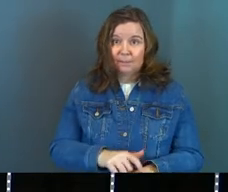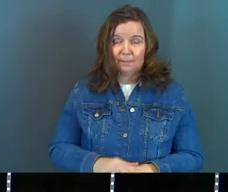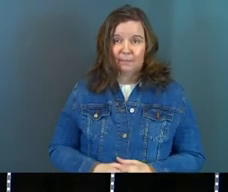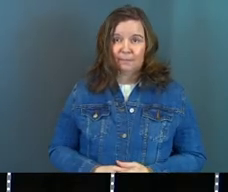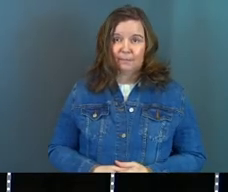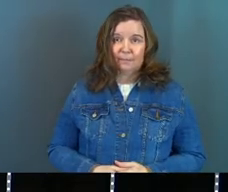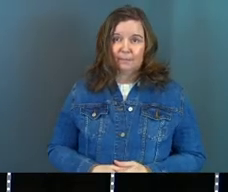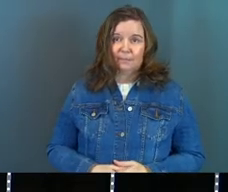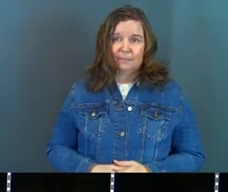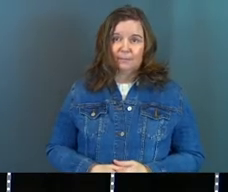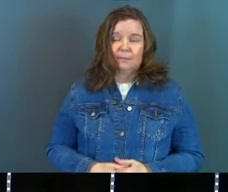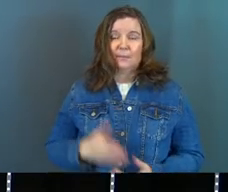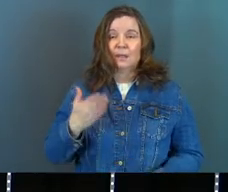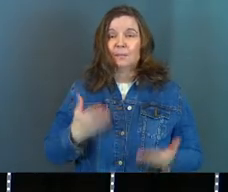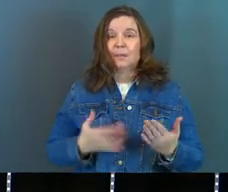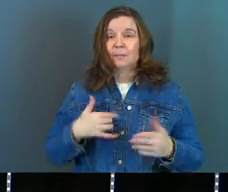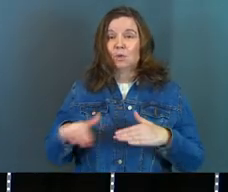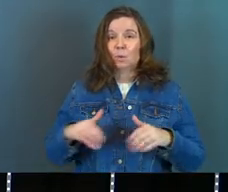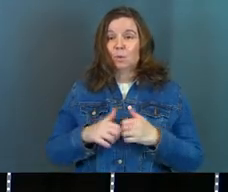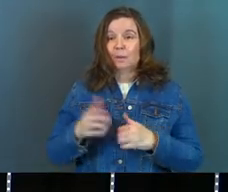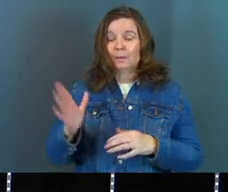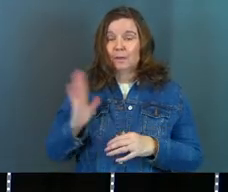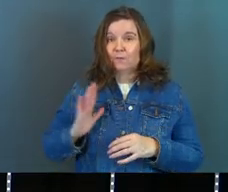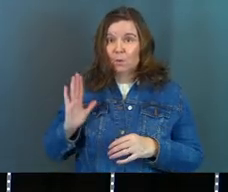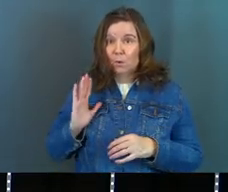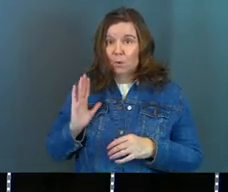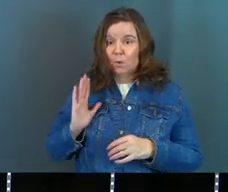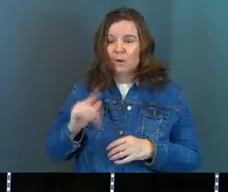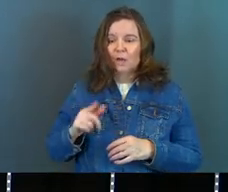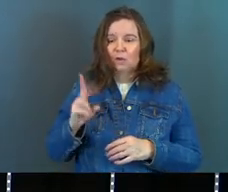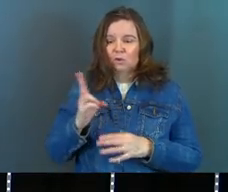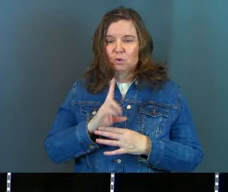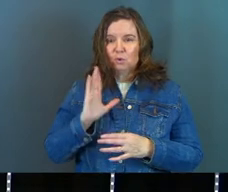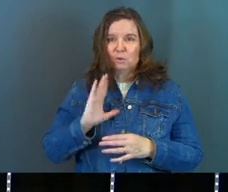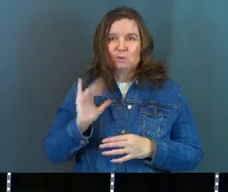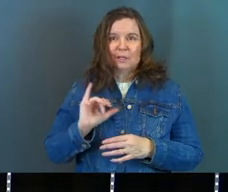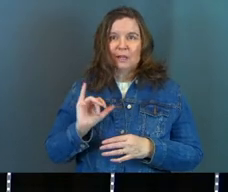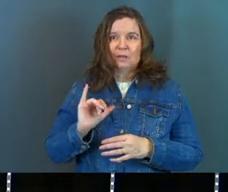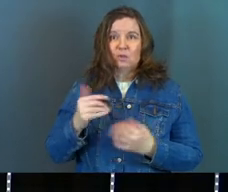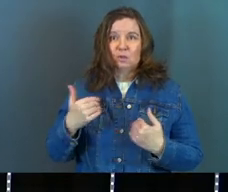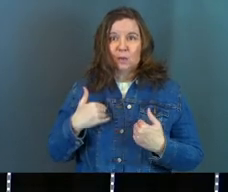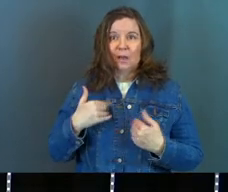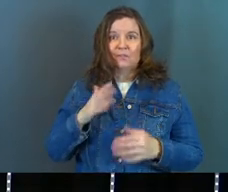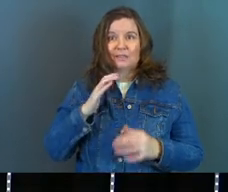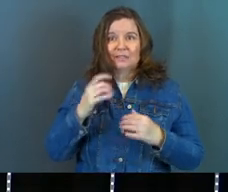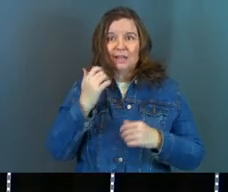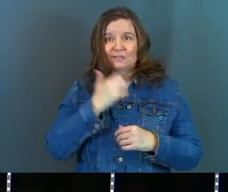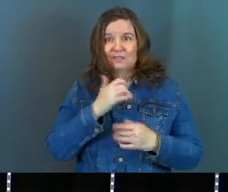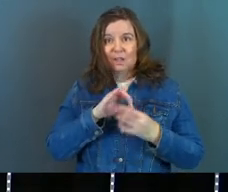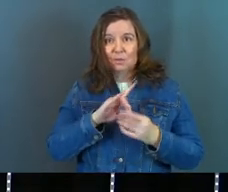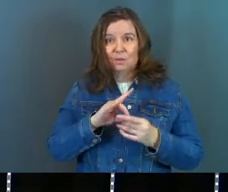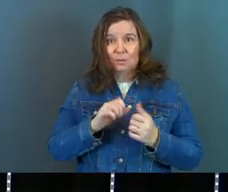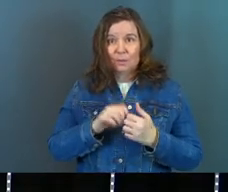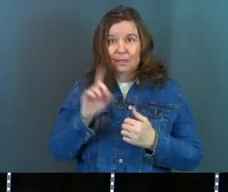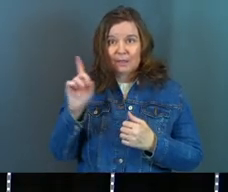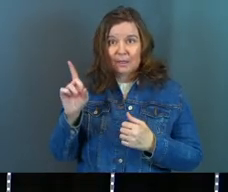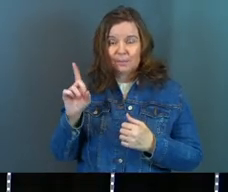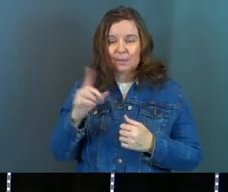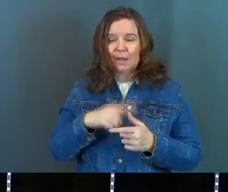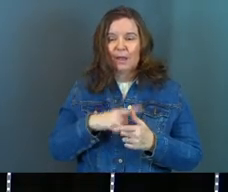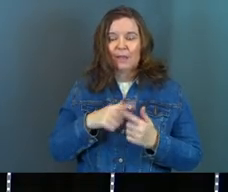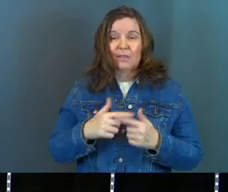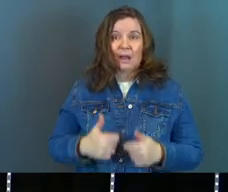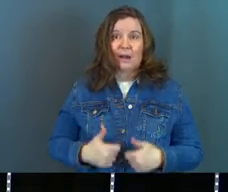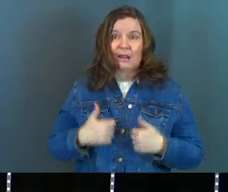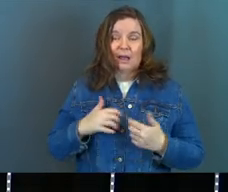time. Maybe you've walked with him before and you used to have this kind of daily relationship with him, and